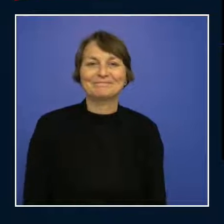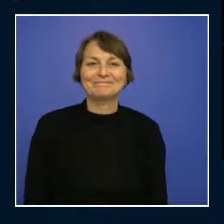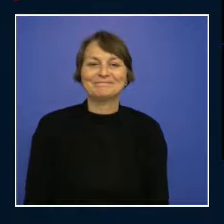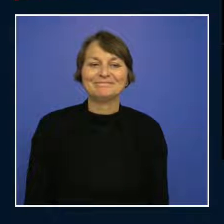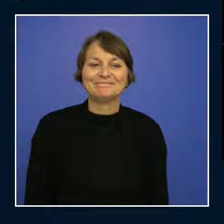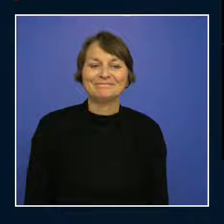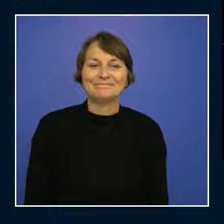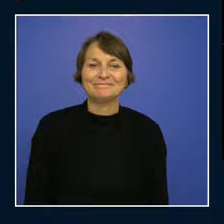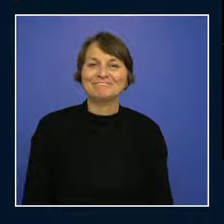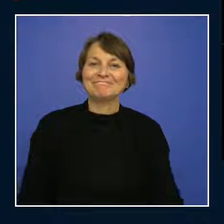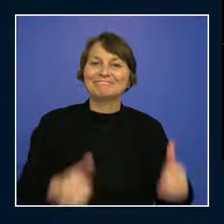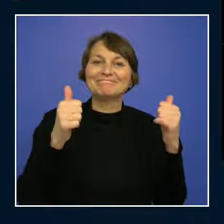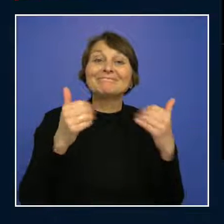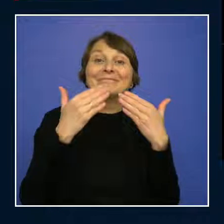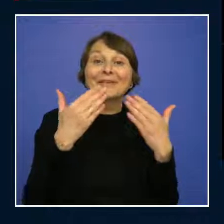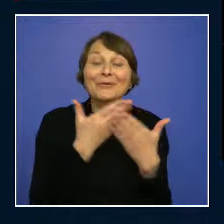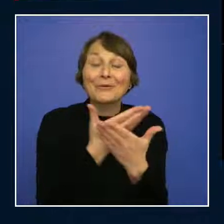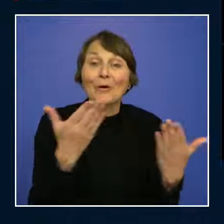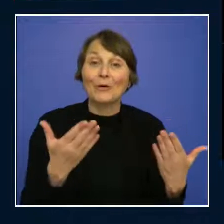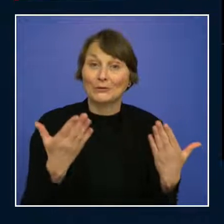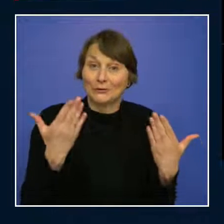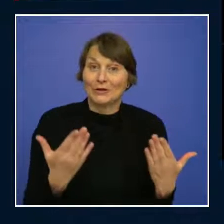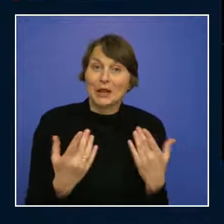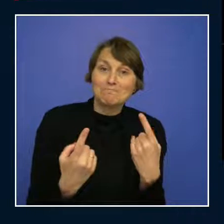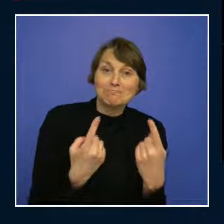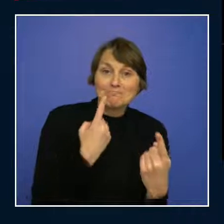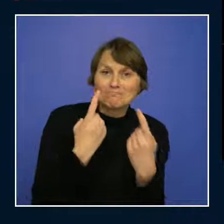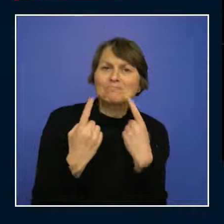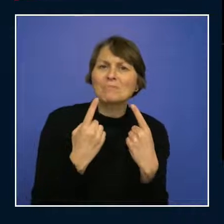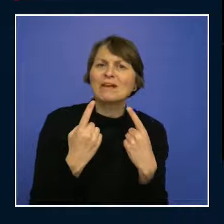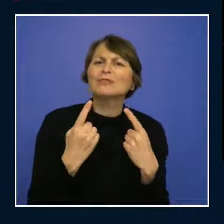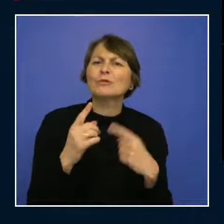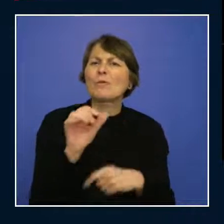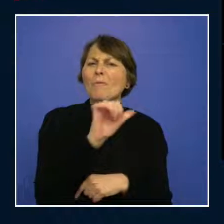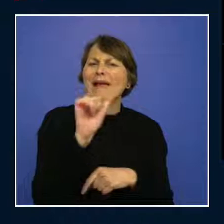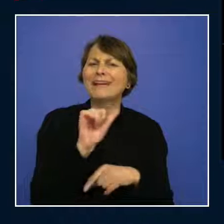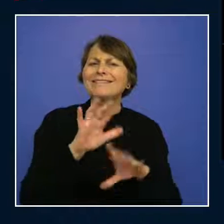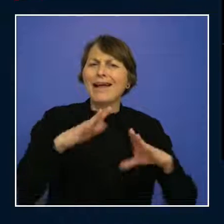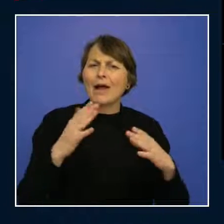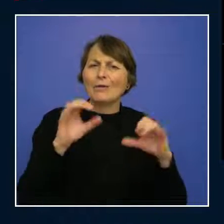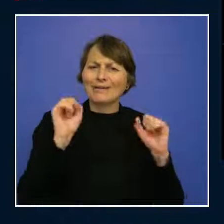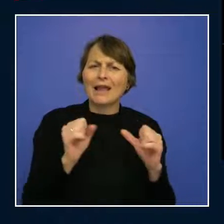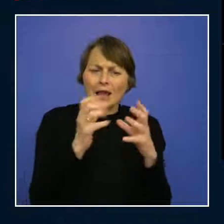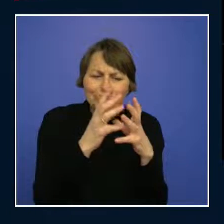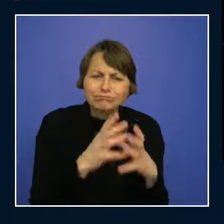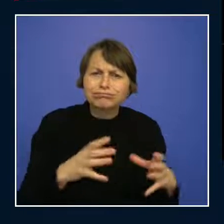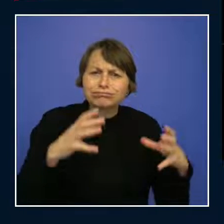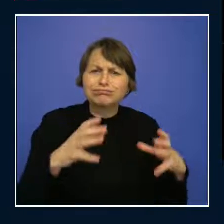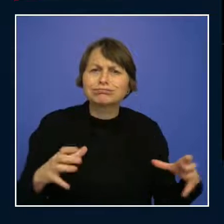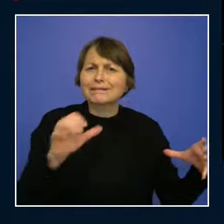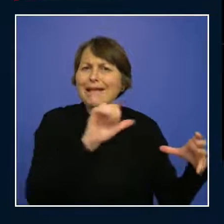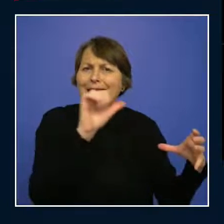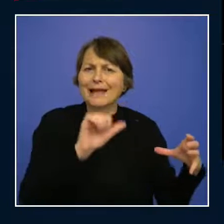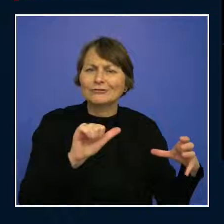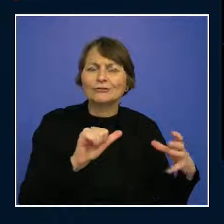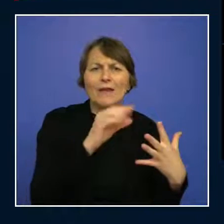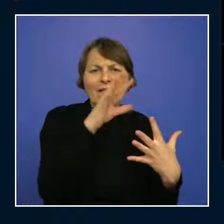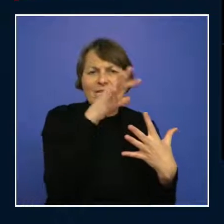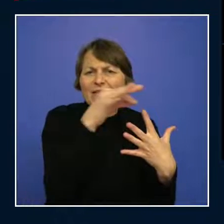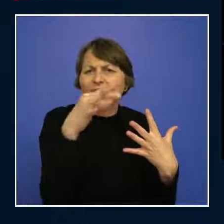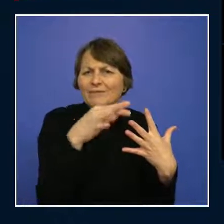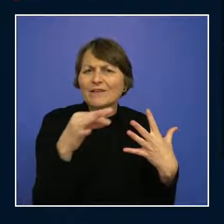yes, thank you everybody. Today I want to talk about scaling with Azure and some of the possibilities that you have with the features and products that we